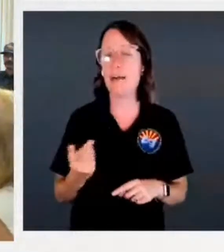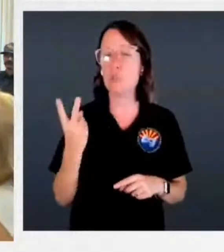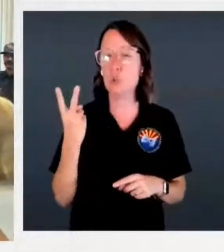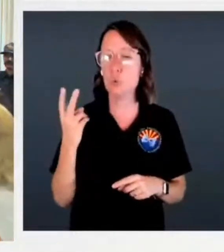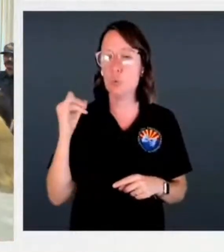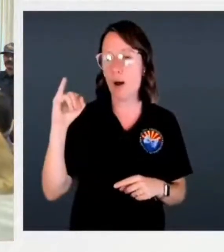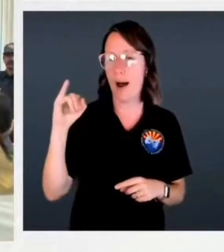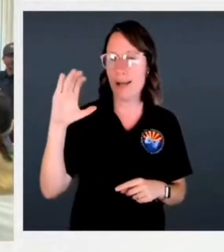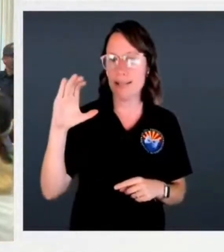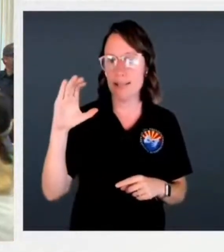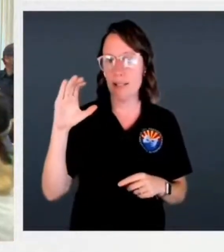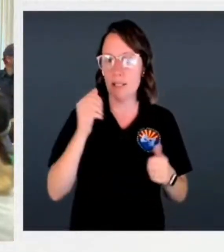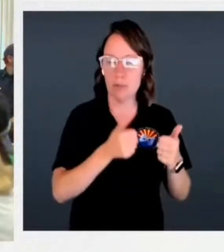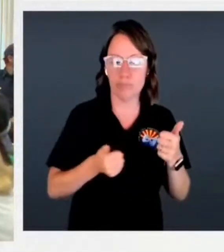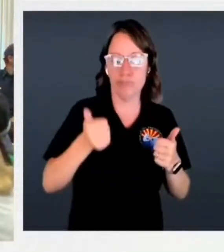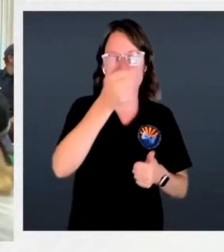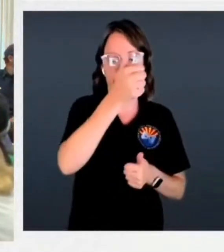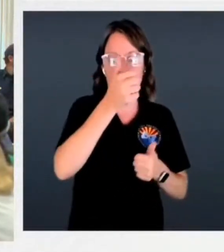Cunningham.